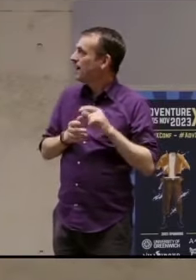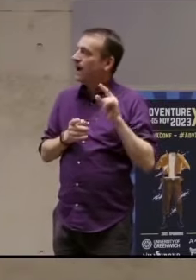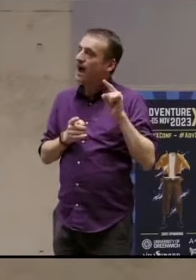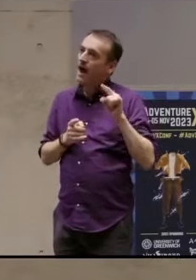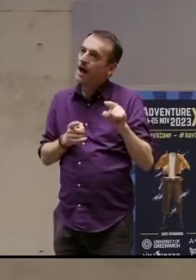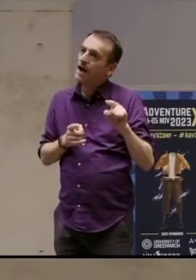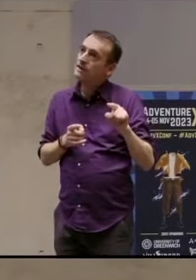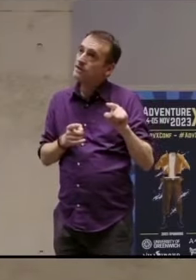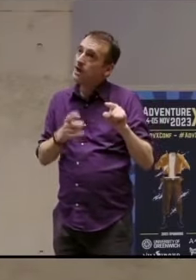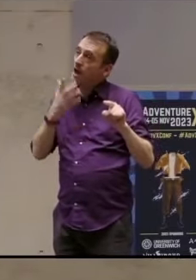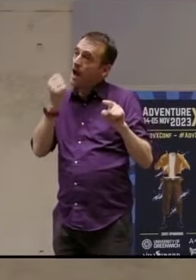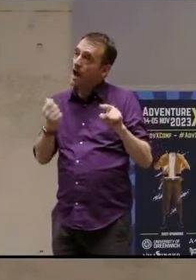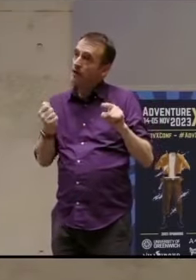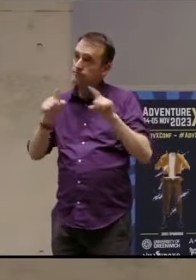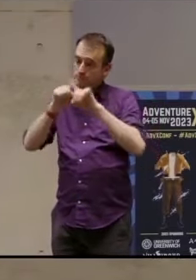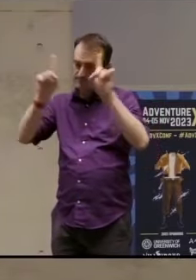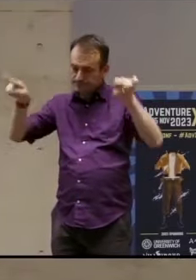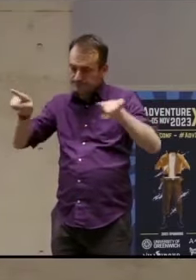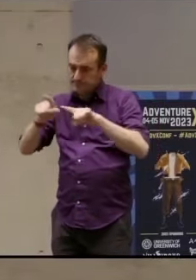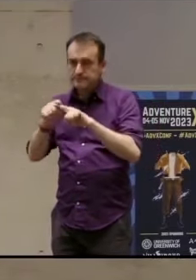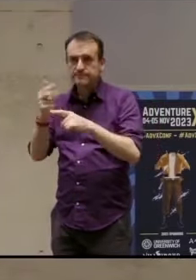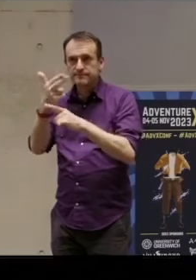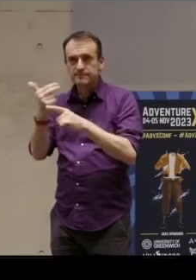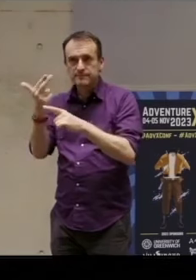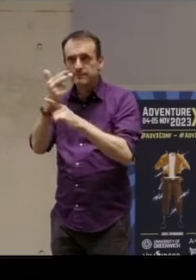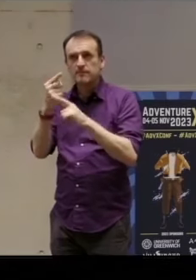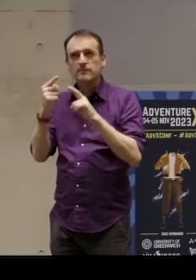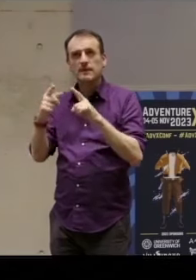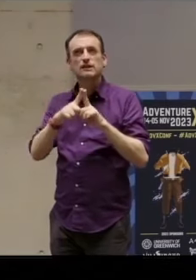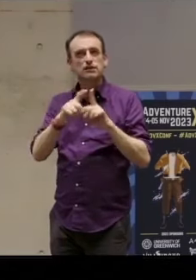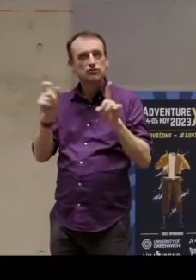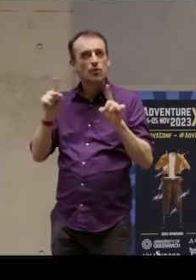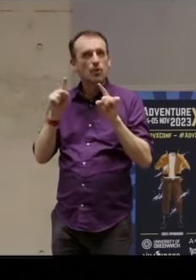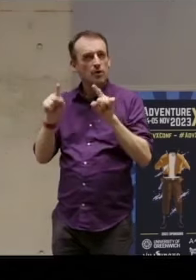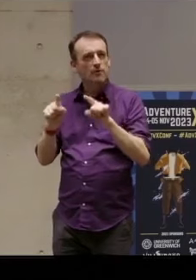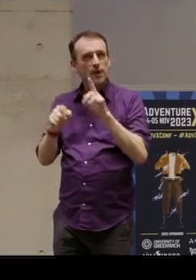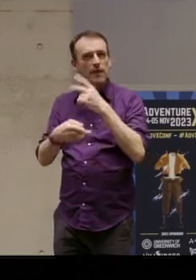digitized illustrations, which is rare for its time.